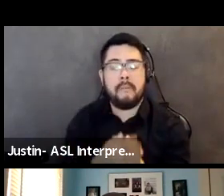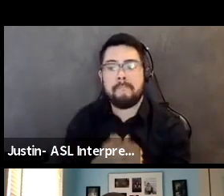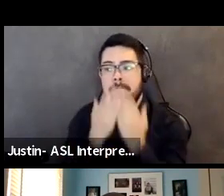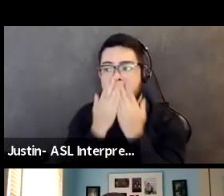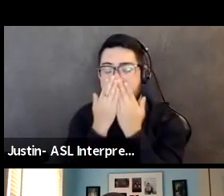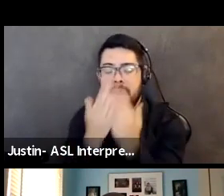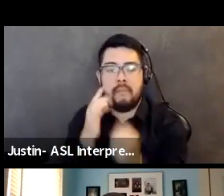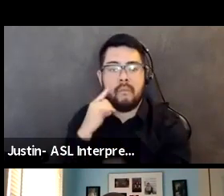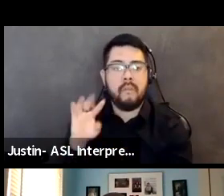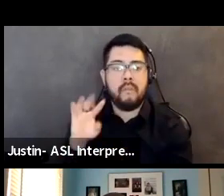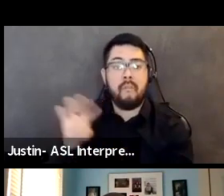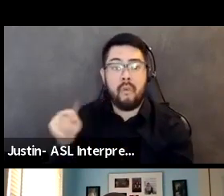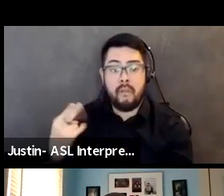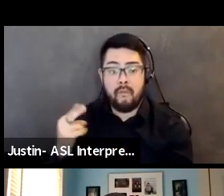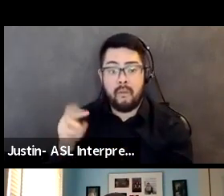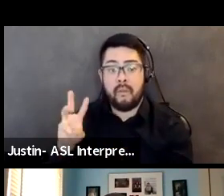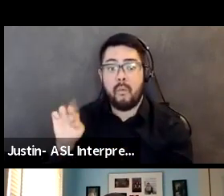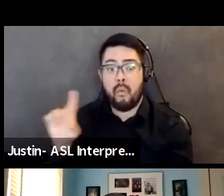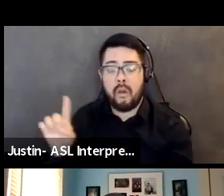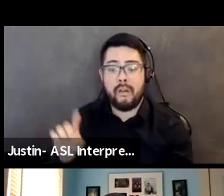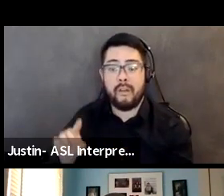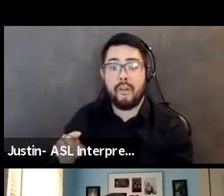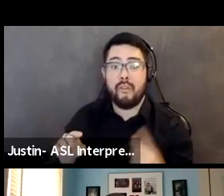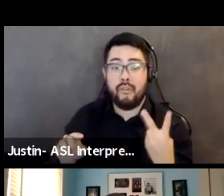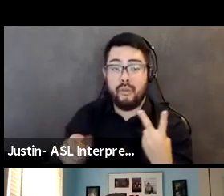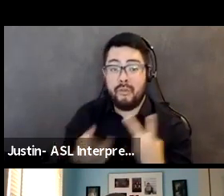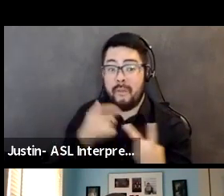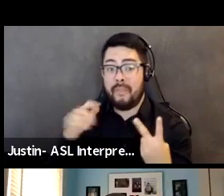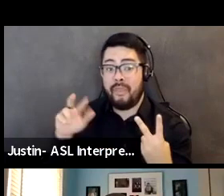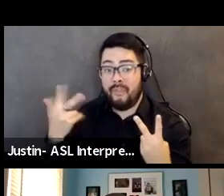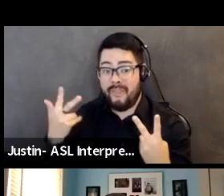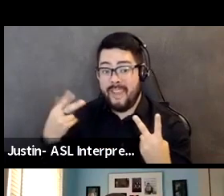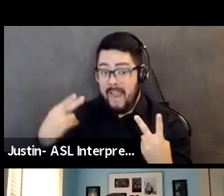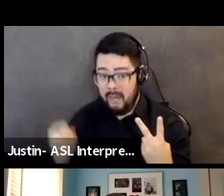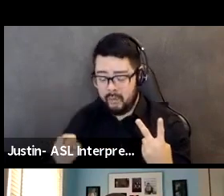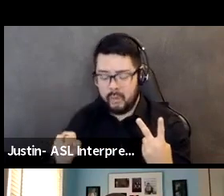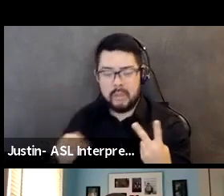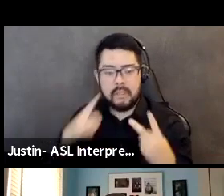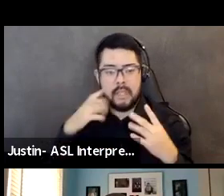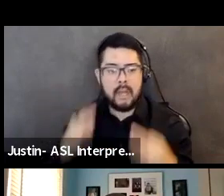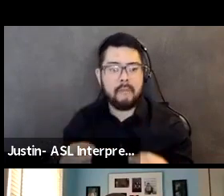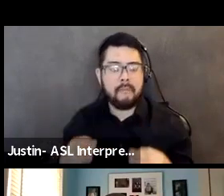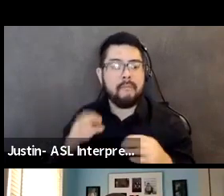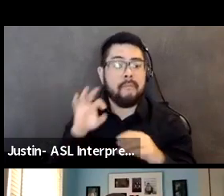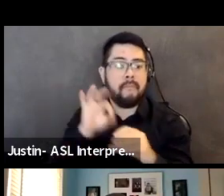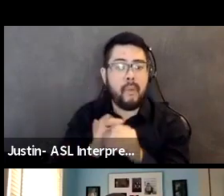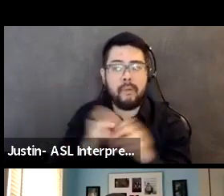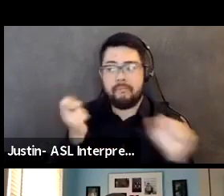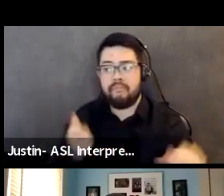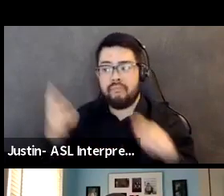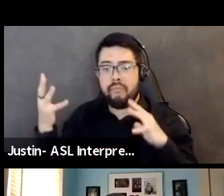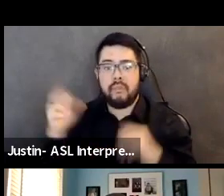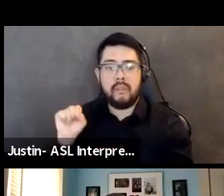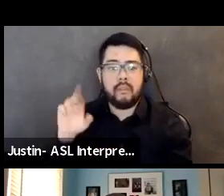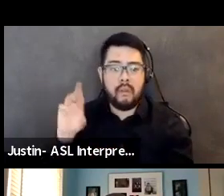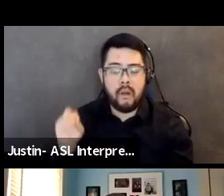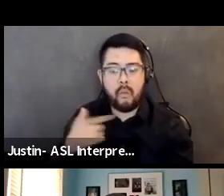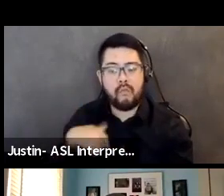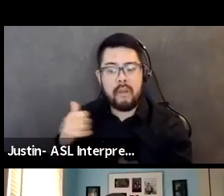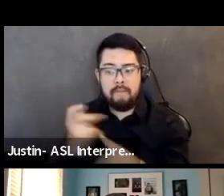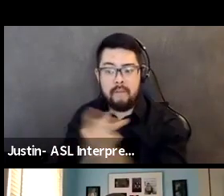ward two out of the three high schools um did vote to remove sros and we're looking to see what the other schools will